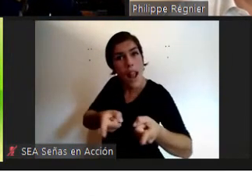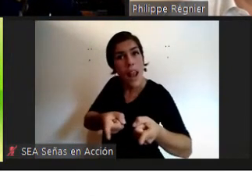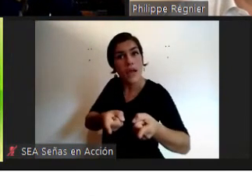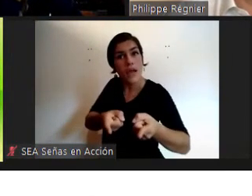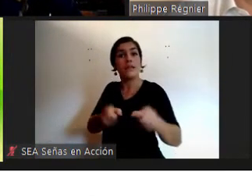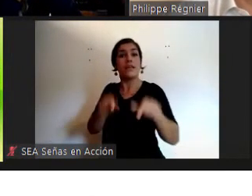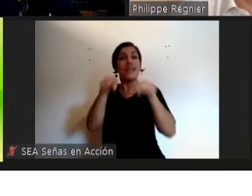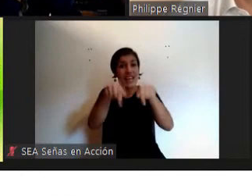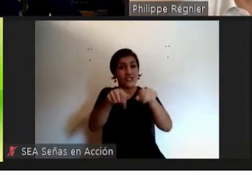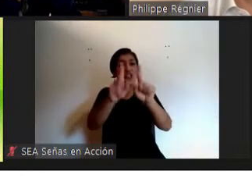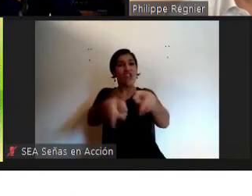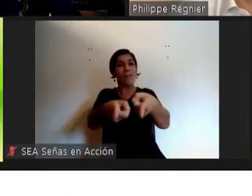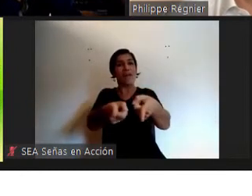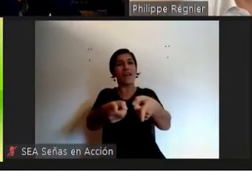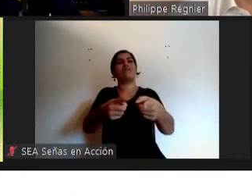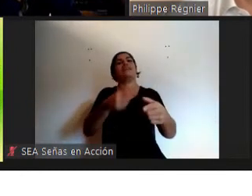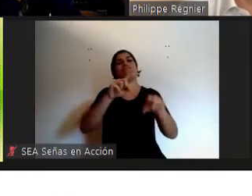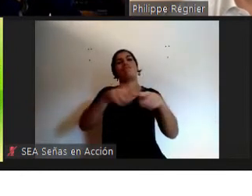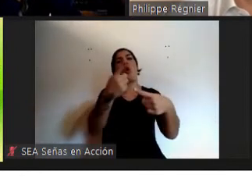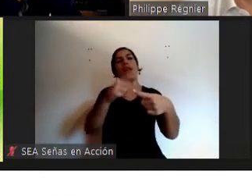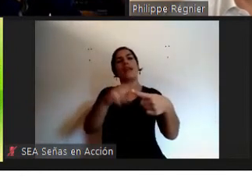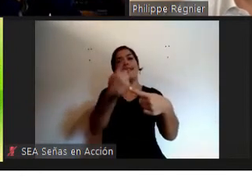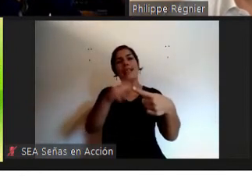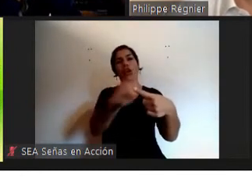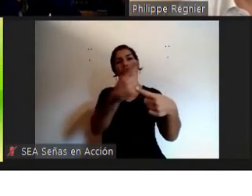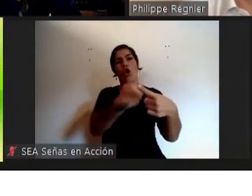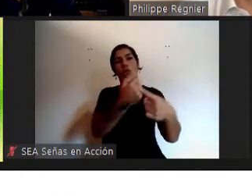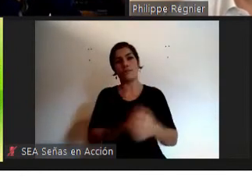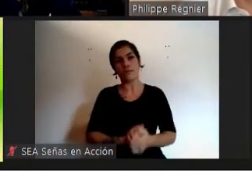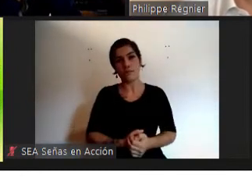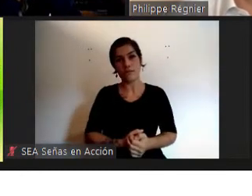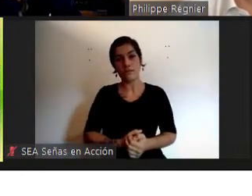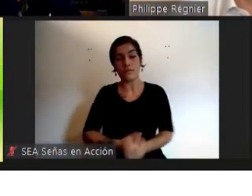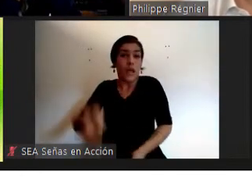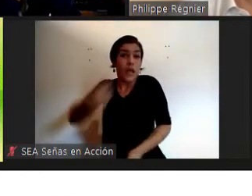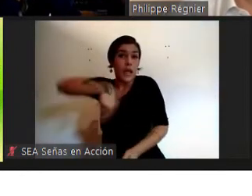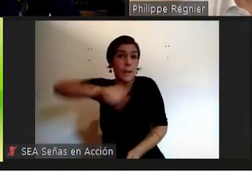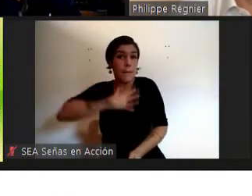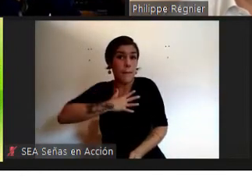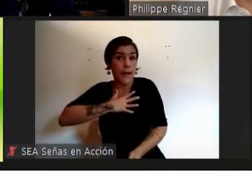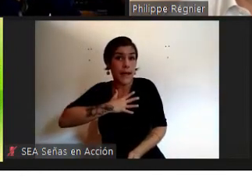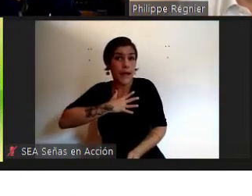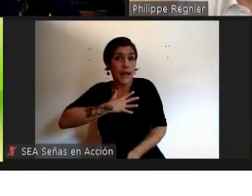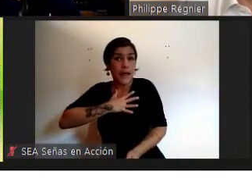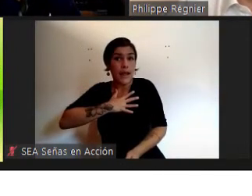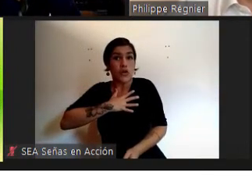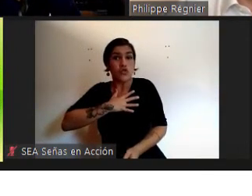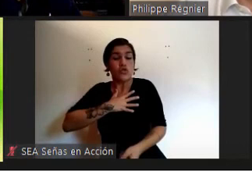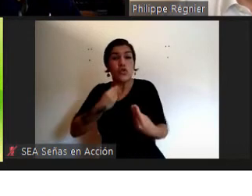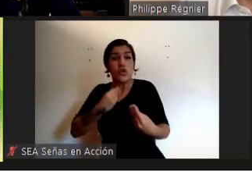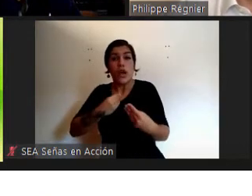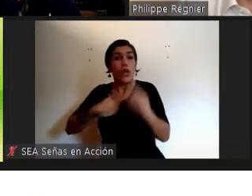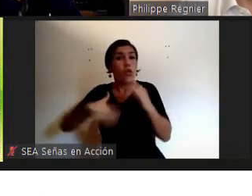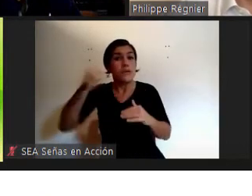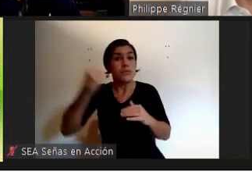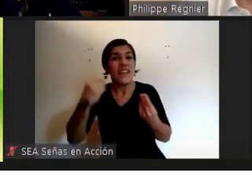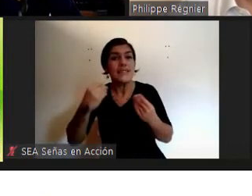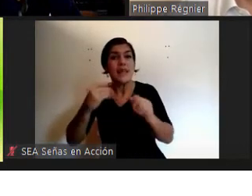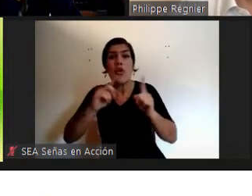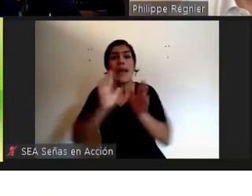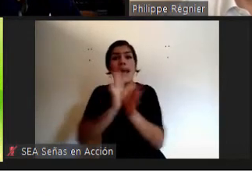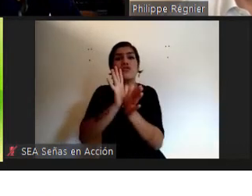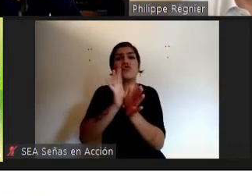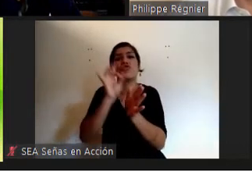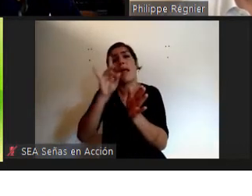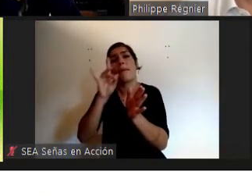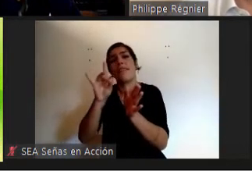in which the design of the distribution of social resources does not only promote inequality, but also it